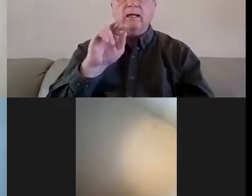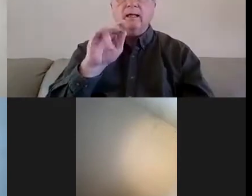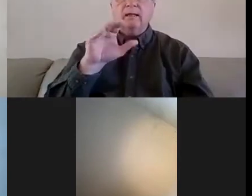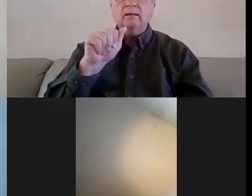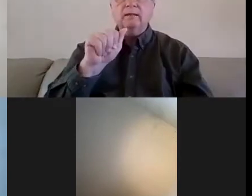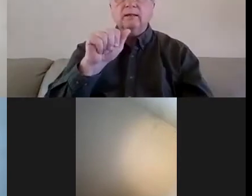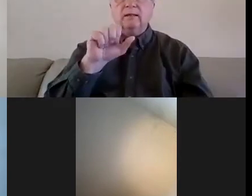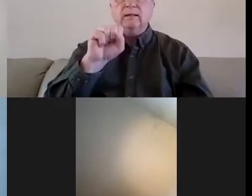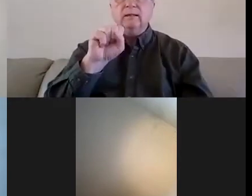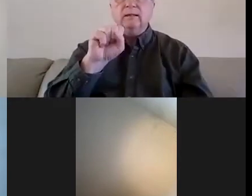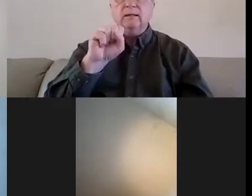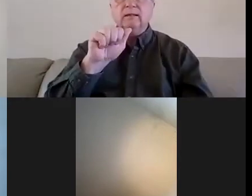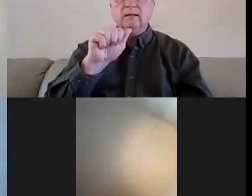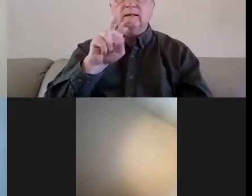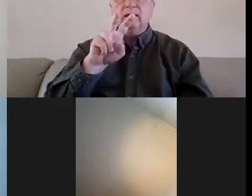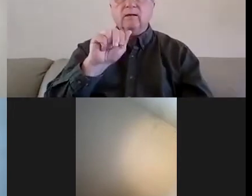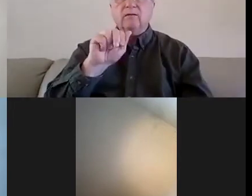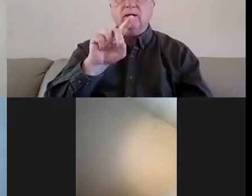Salvadeo.